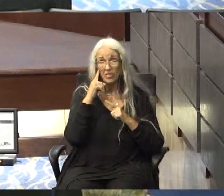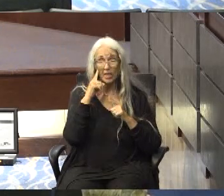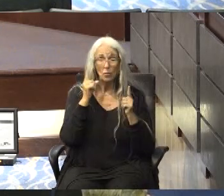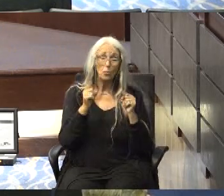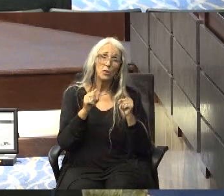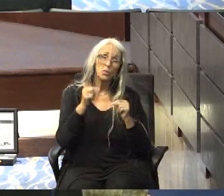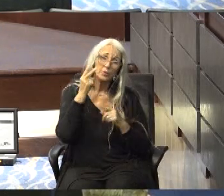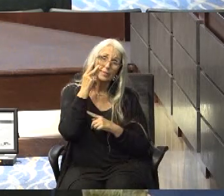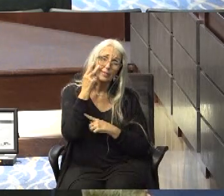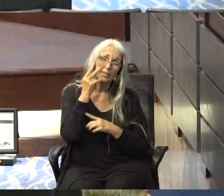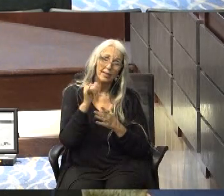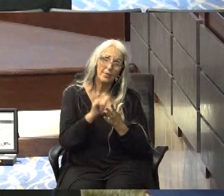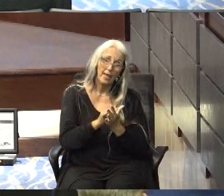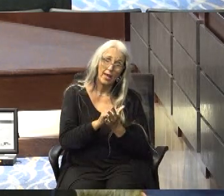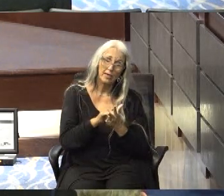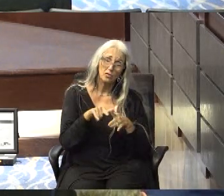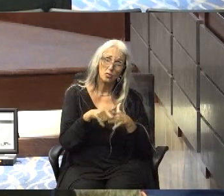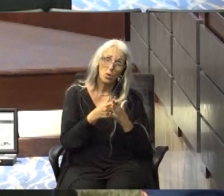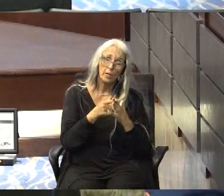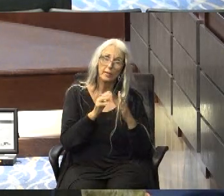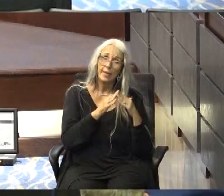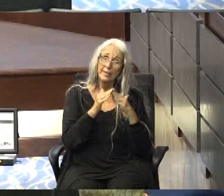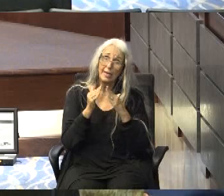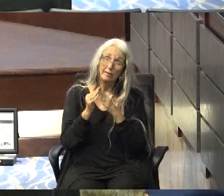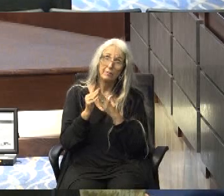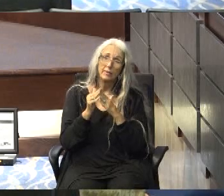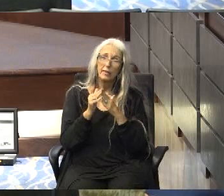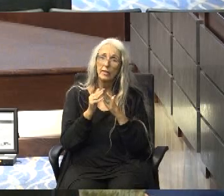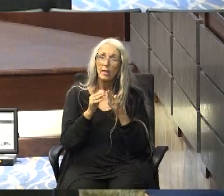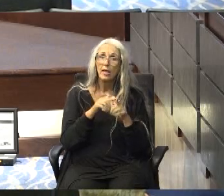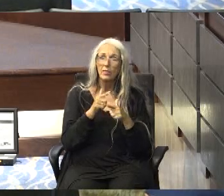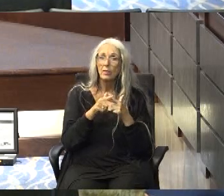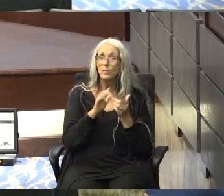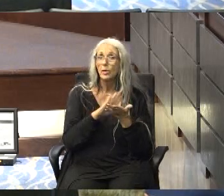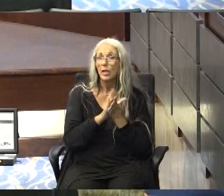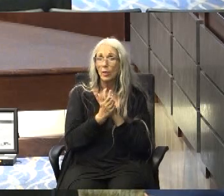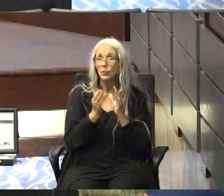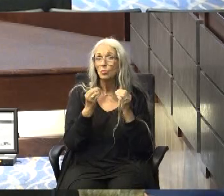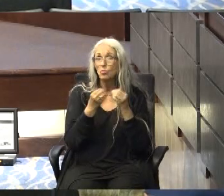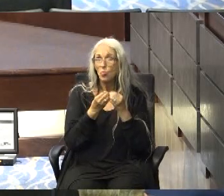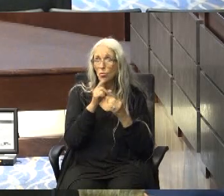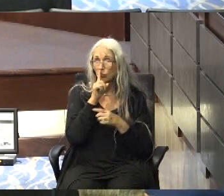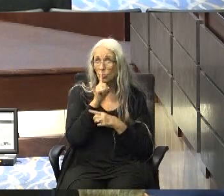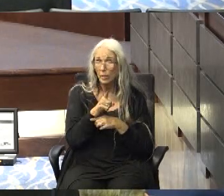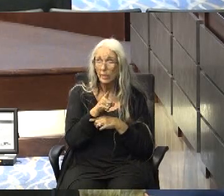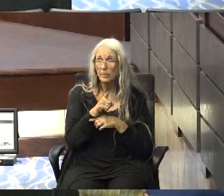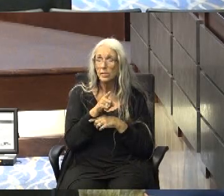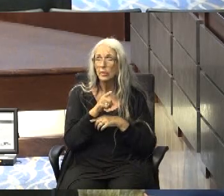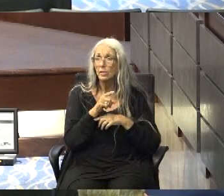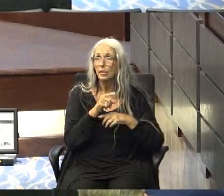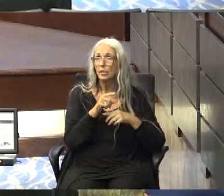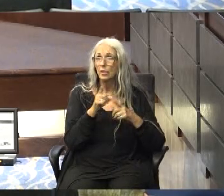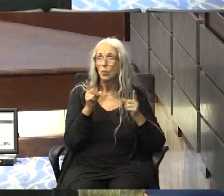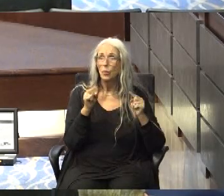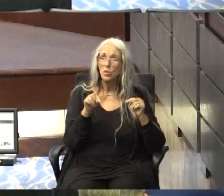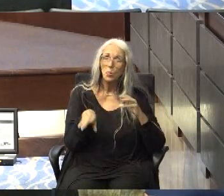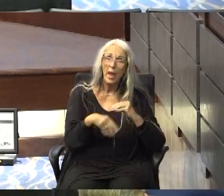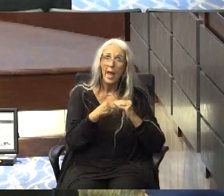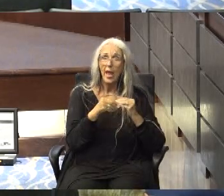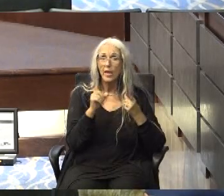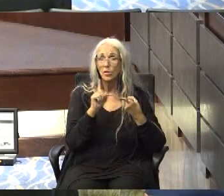see that reactivating downtown, this becomes more realistic too, as far as adding